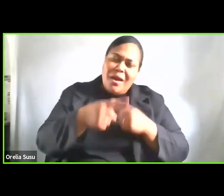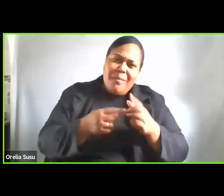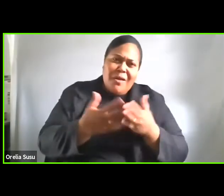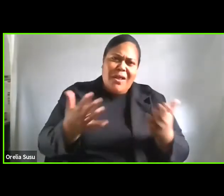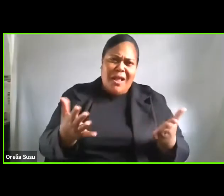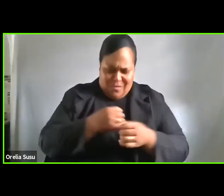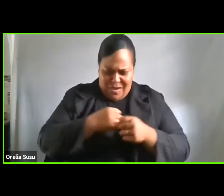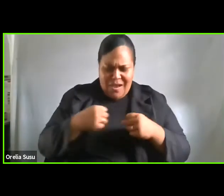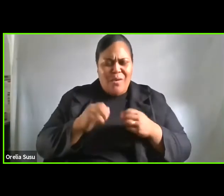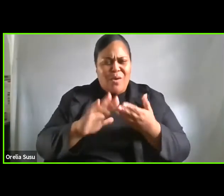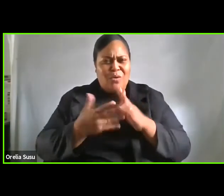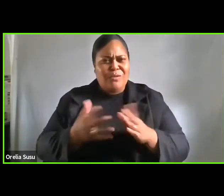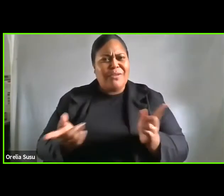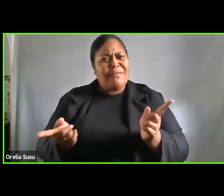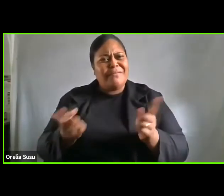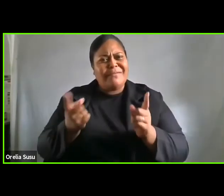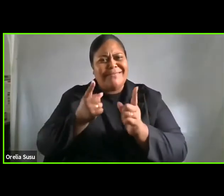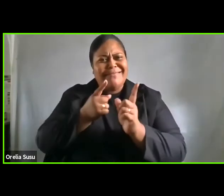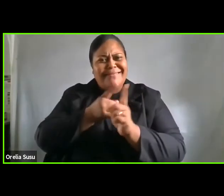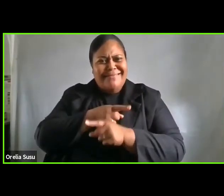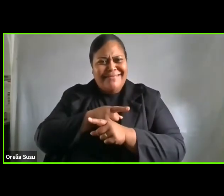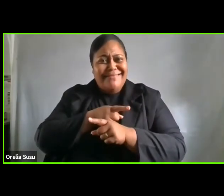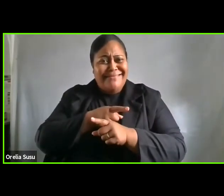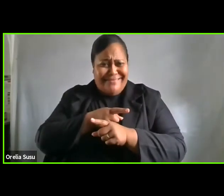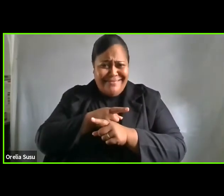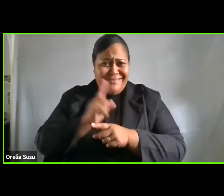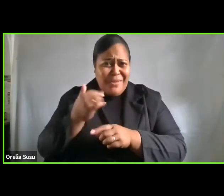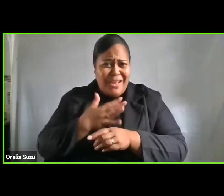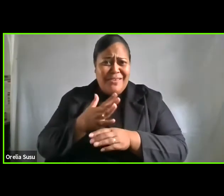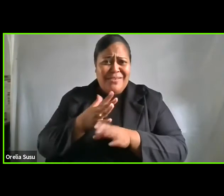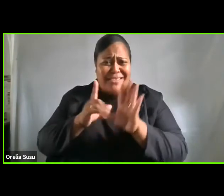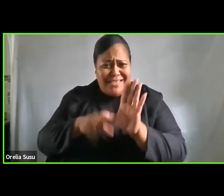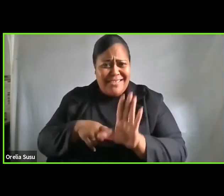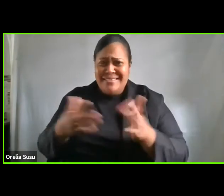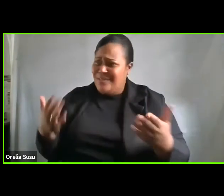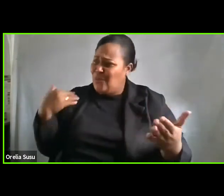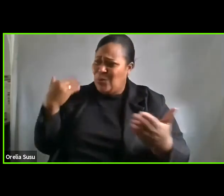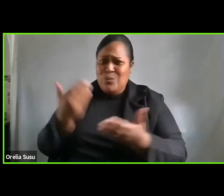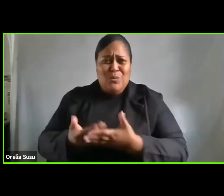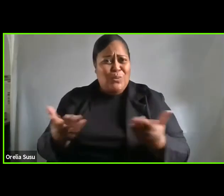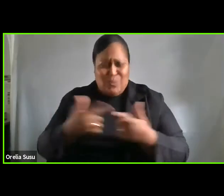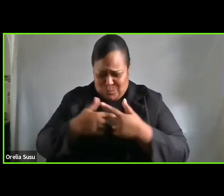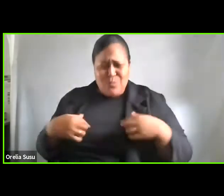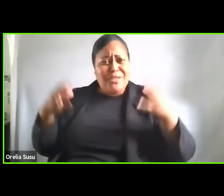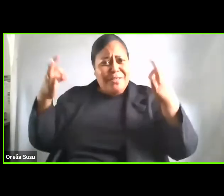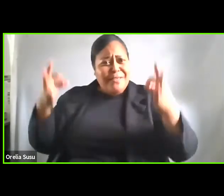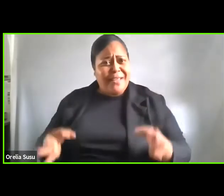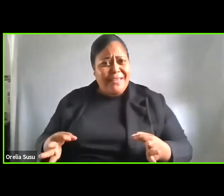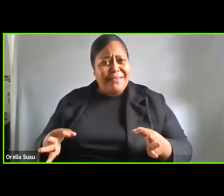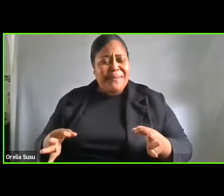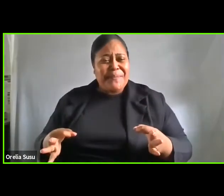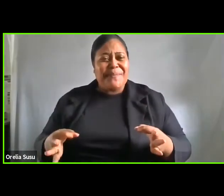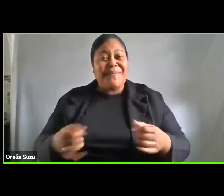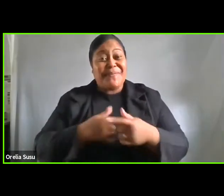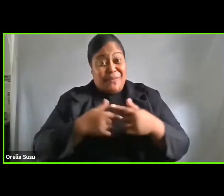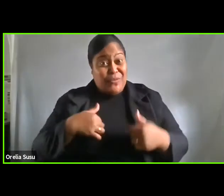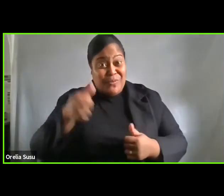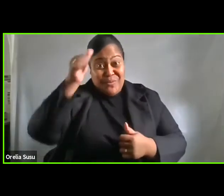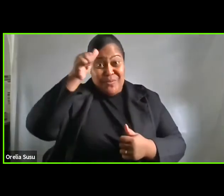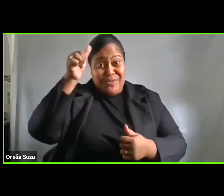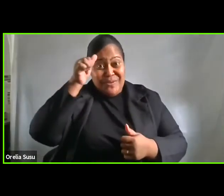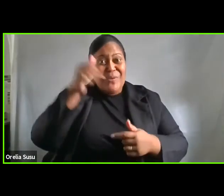has changed over millennia we've changed as pacific people so we get to decide and certainly we know that we